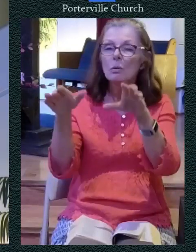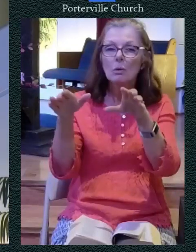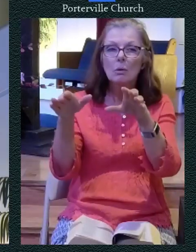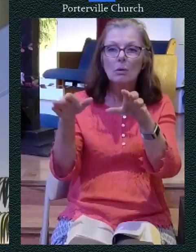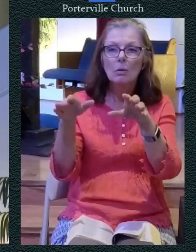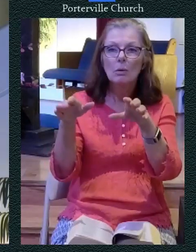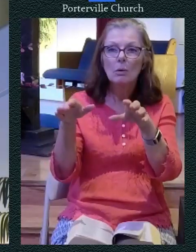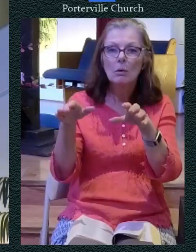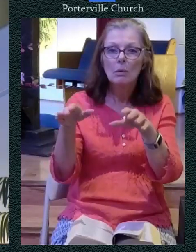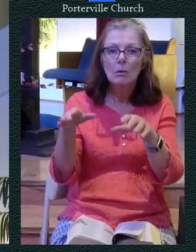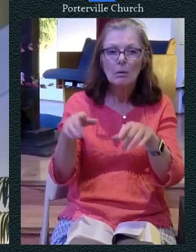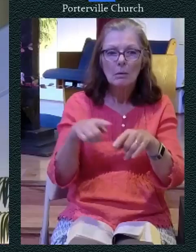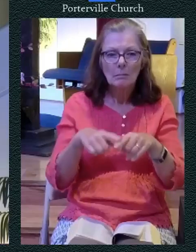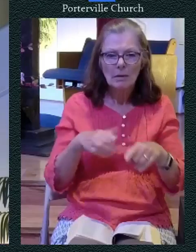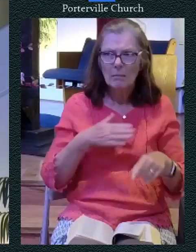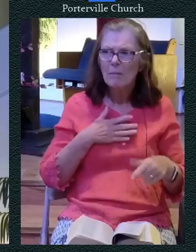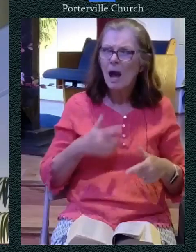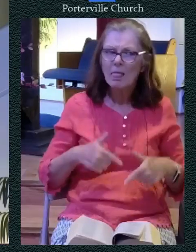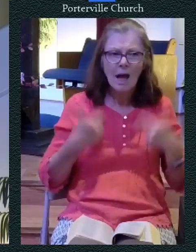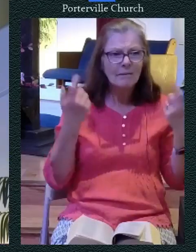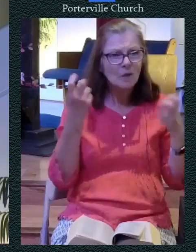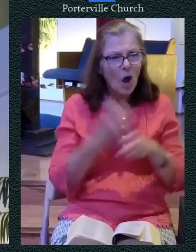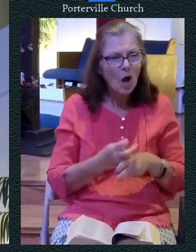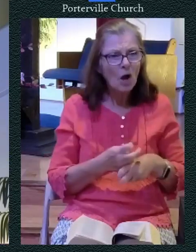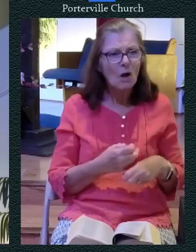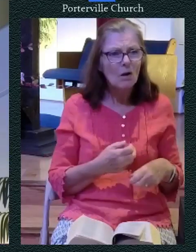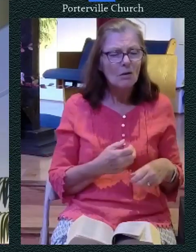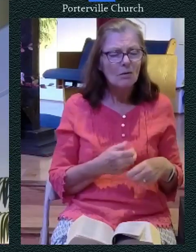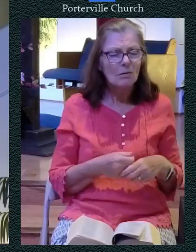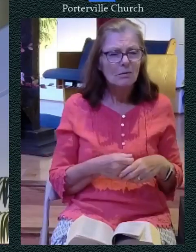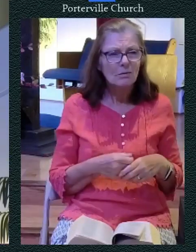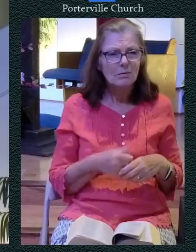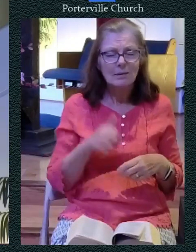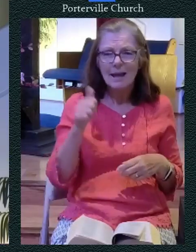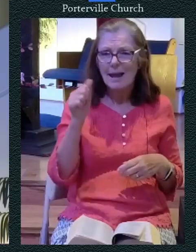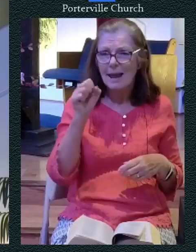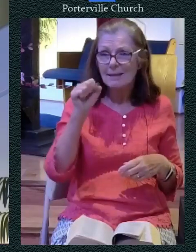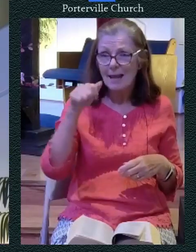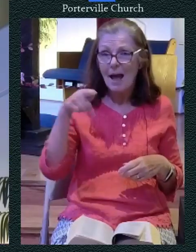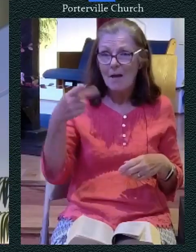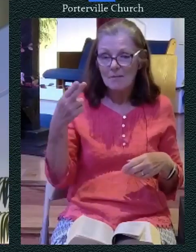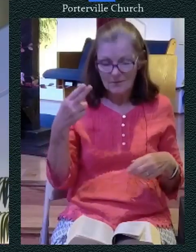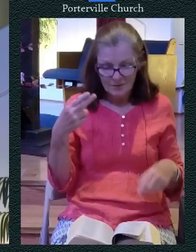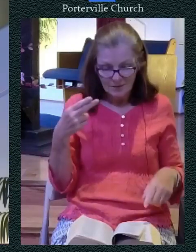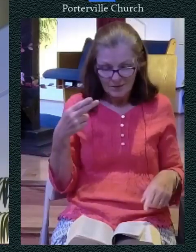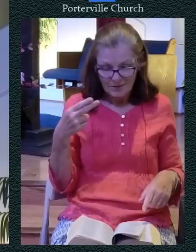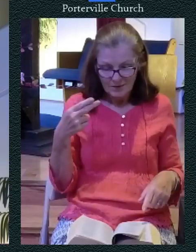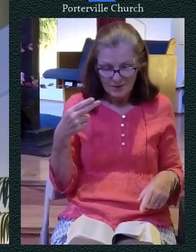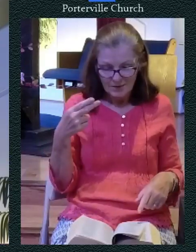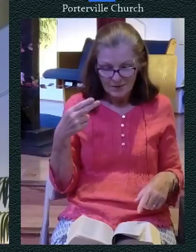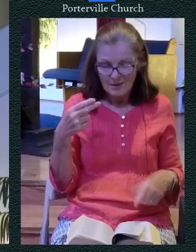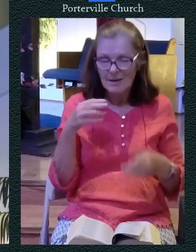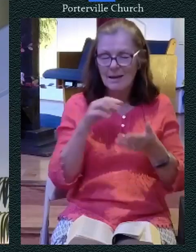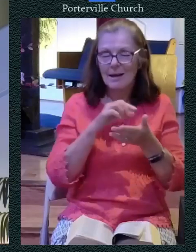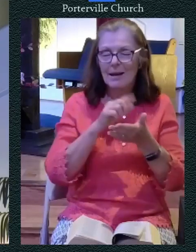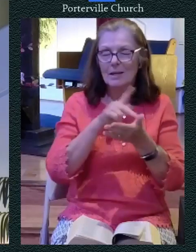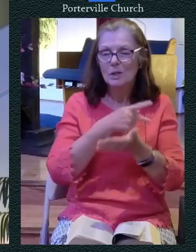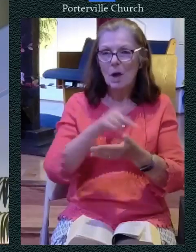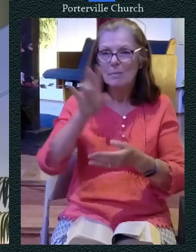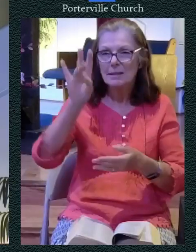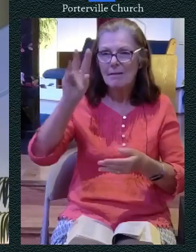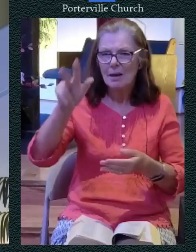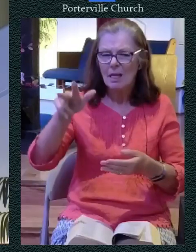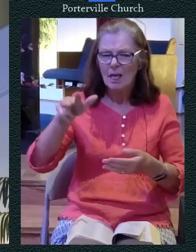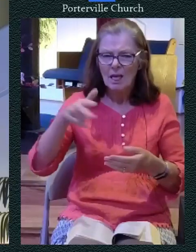is hard. So Asaph goes on to say, I'm afflicted. Things are hard. Things are